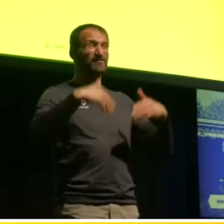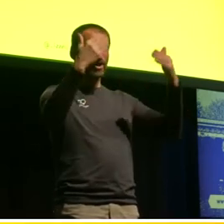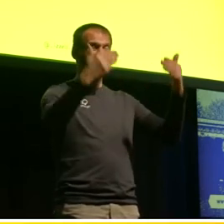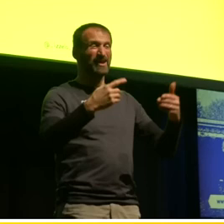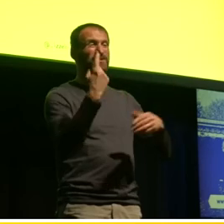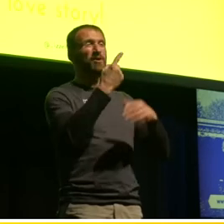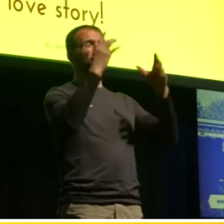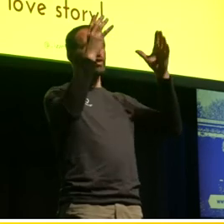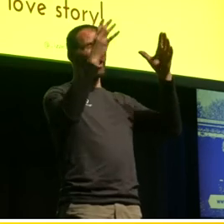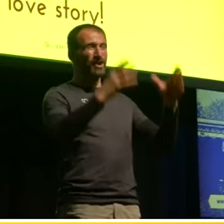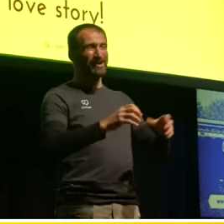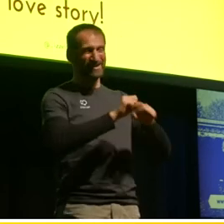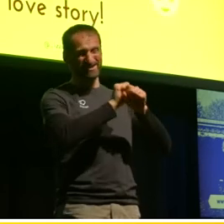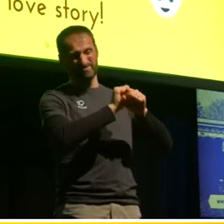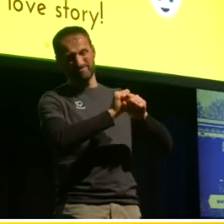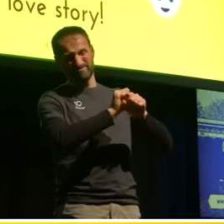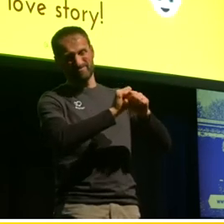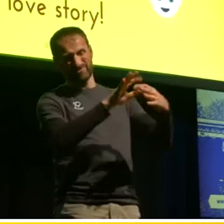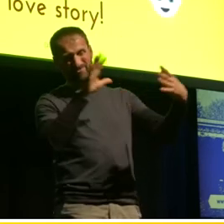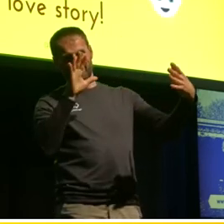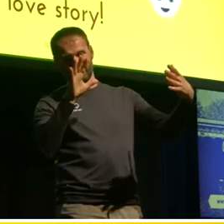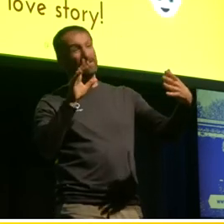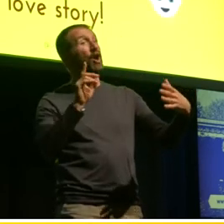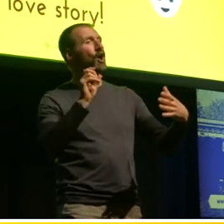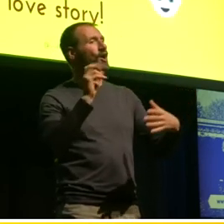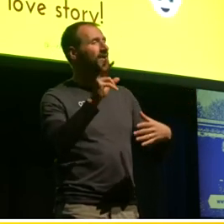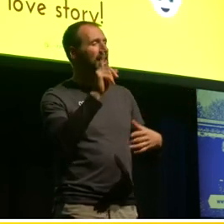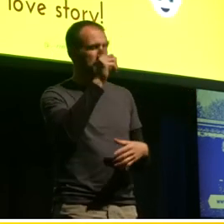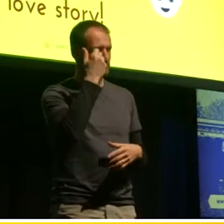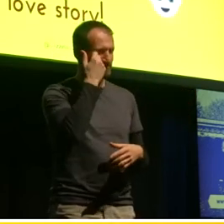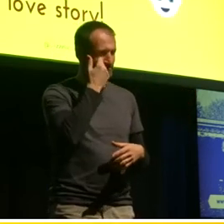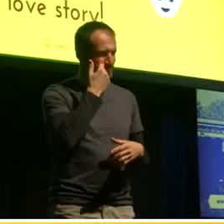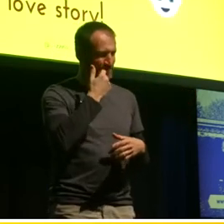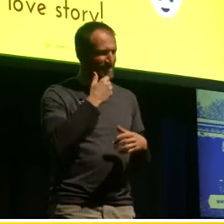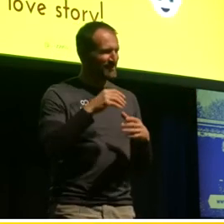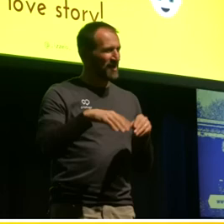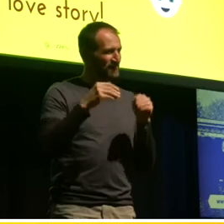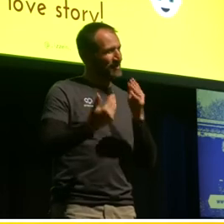you can. But please start a new love story. Thank you.